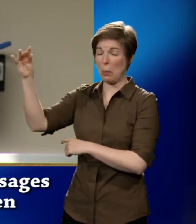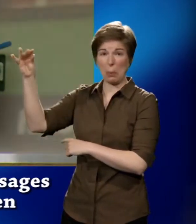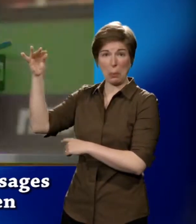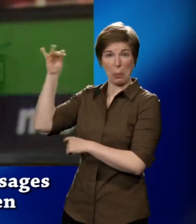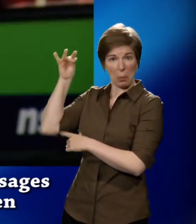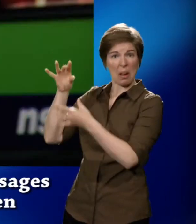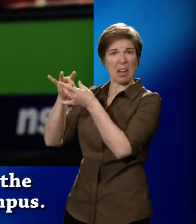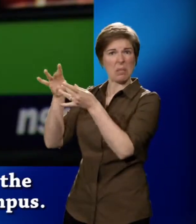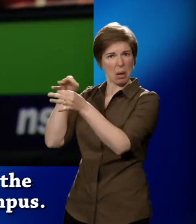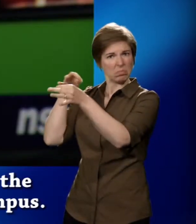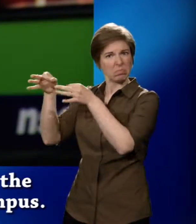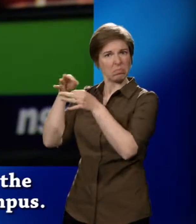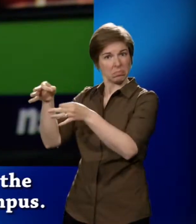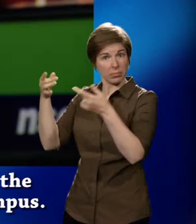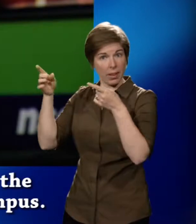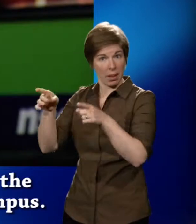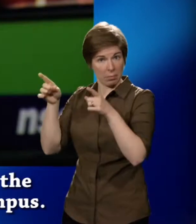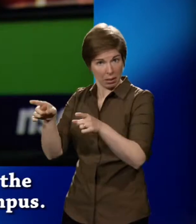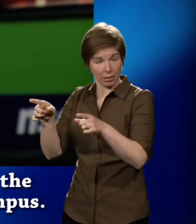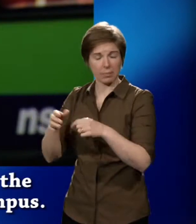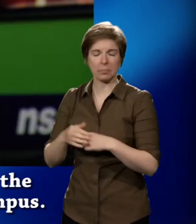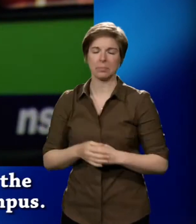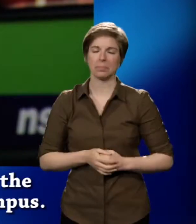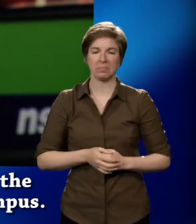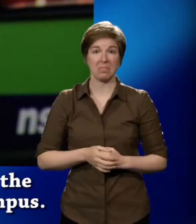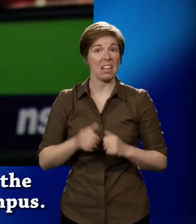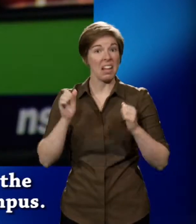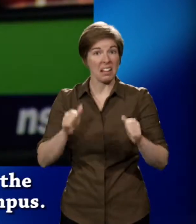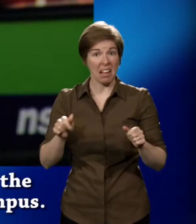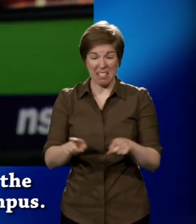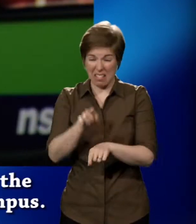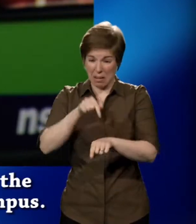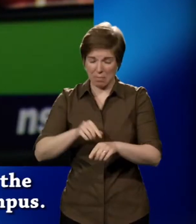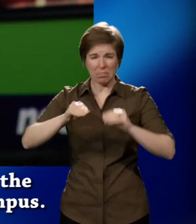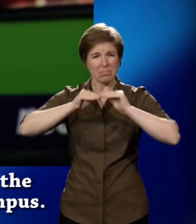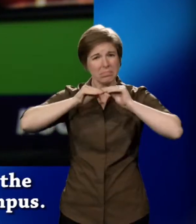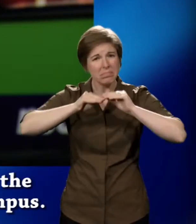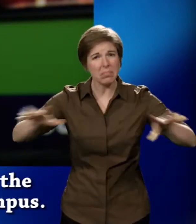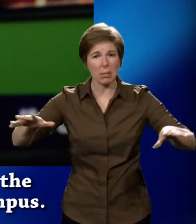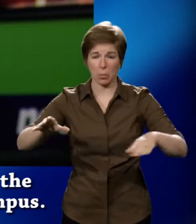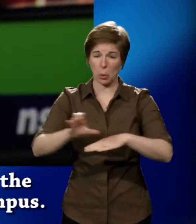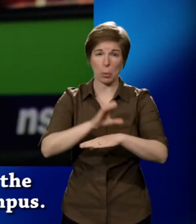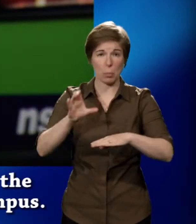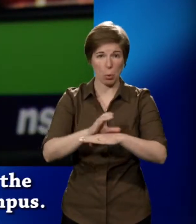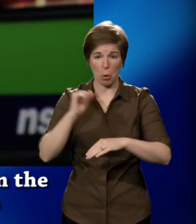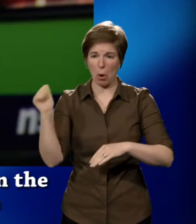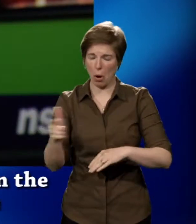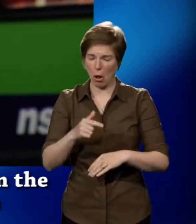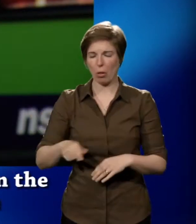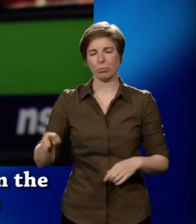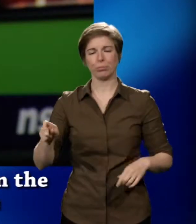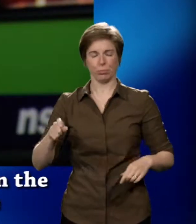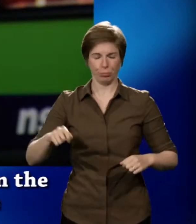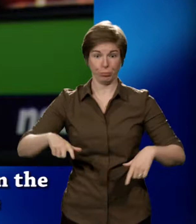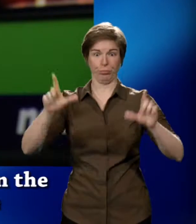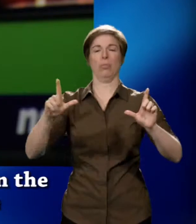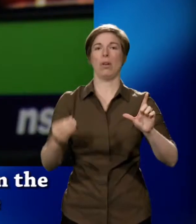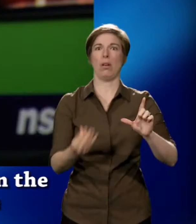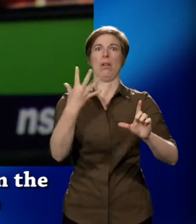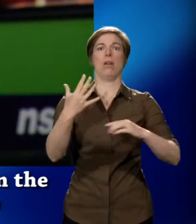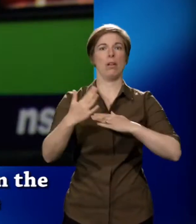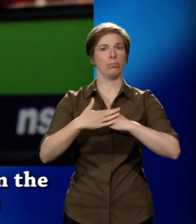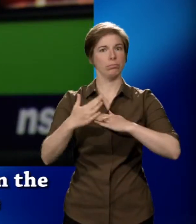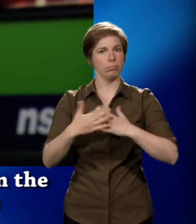signboard, and even will allow us to send messages to all of the computers that are logged on in the campus. It's a